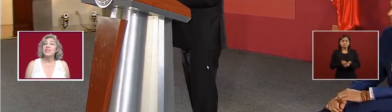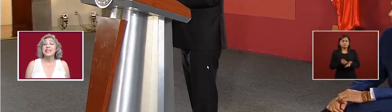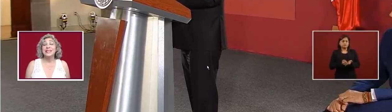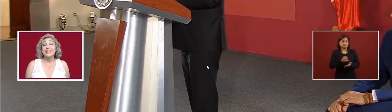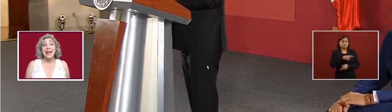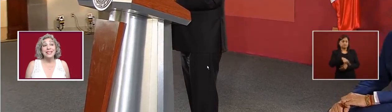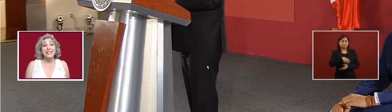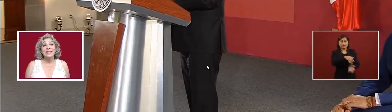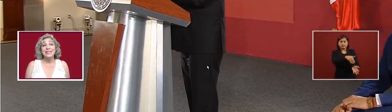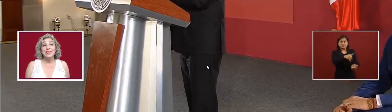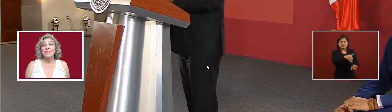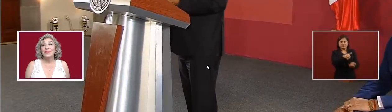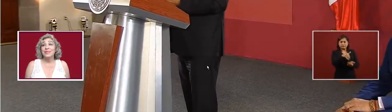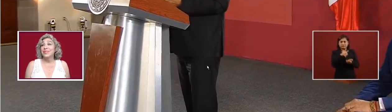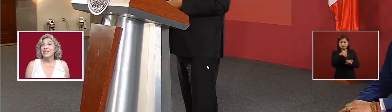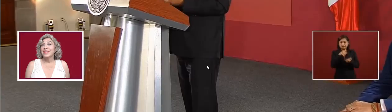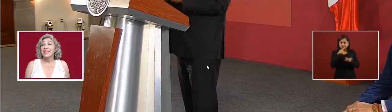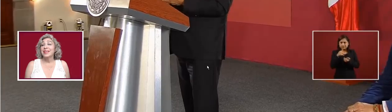Increase in taxes.